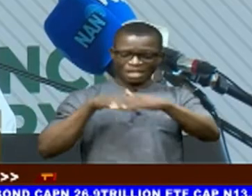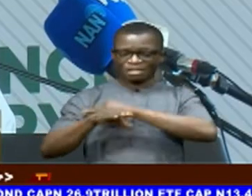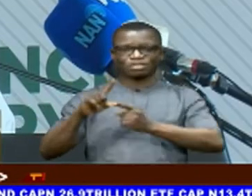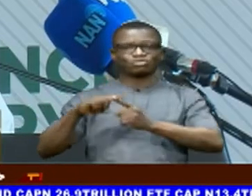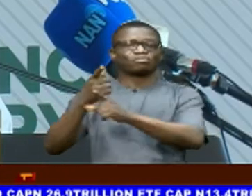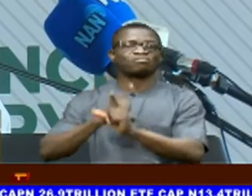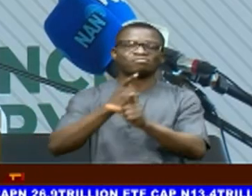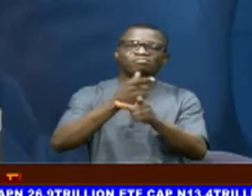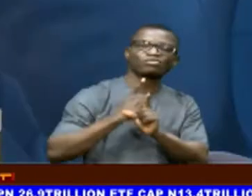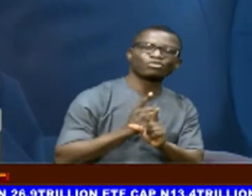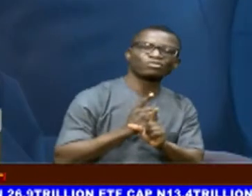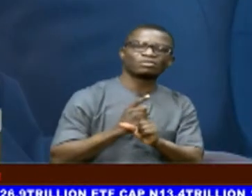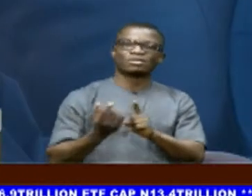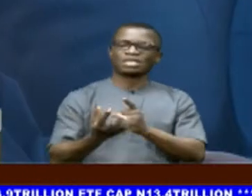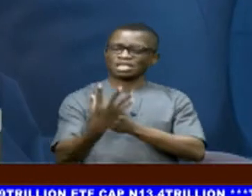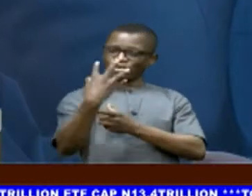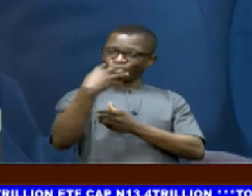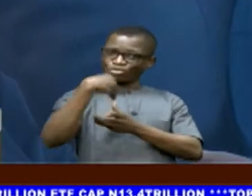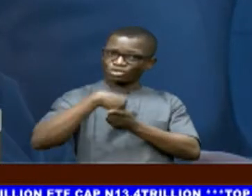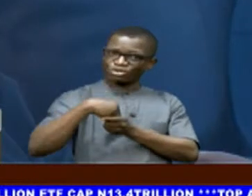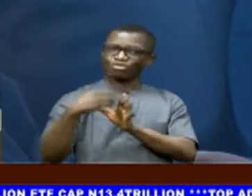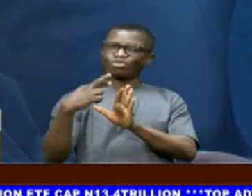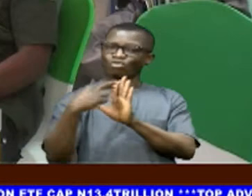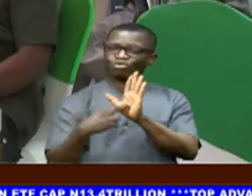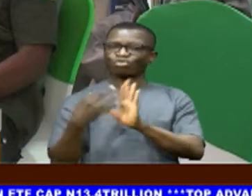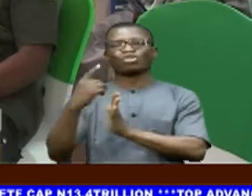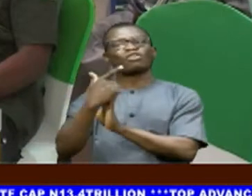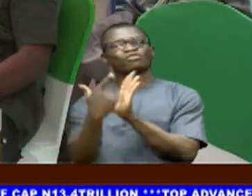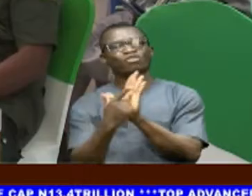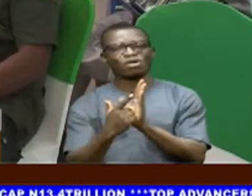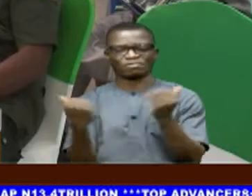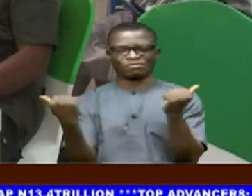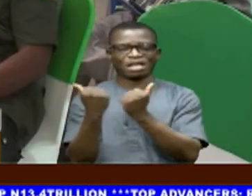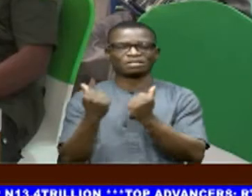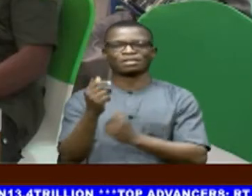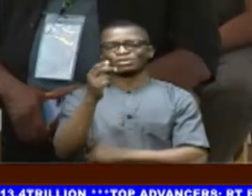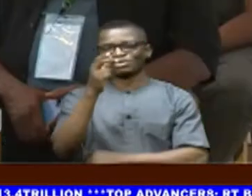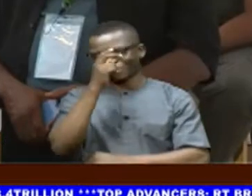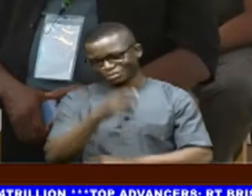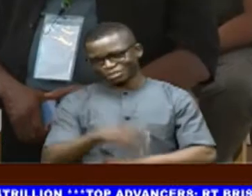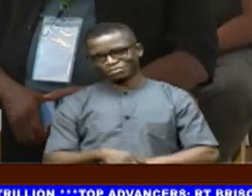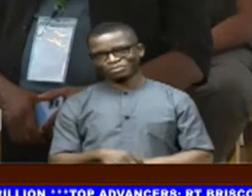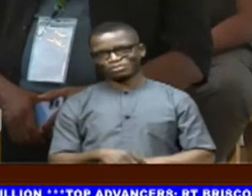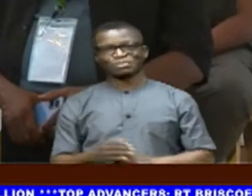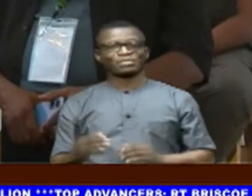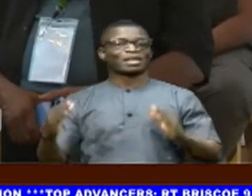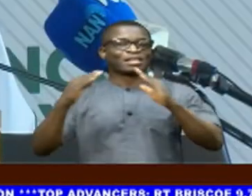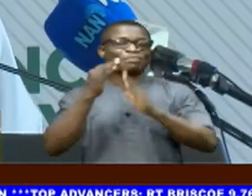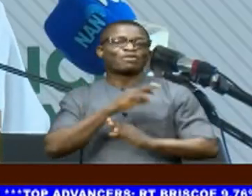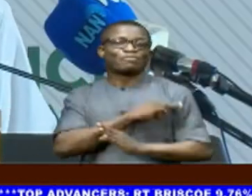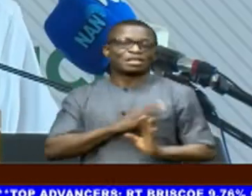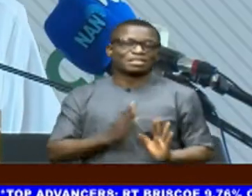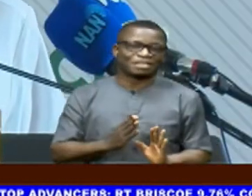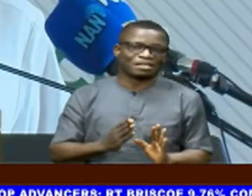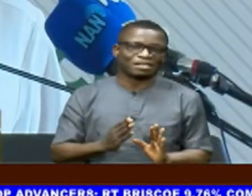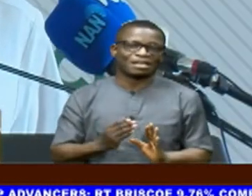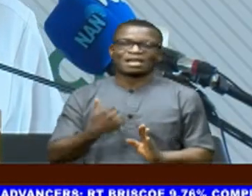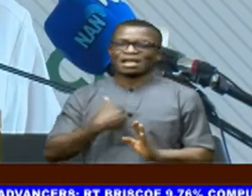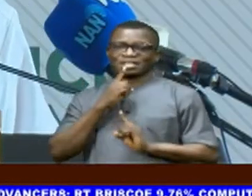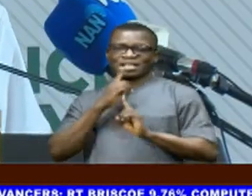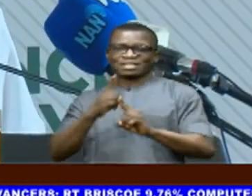capital, inclusion, rule of law, and fighting corruption. Assemblage of ministers has answered